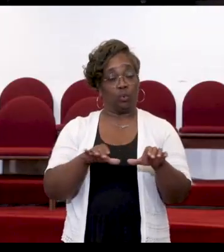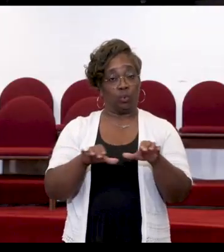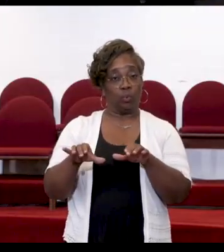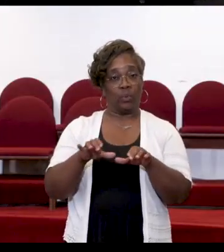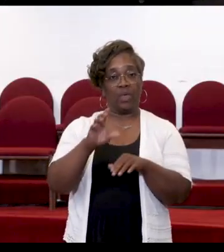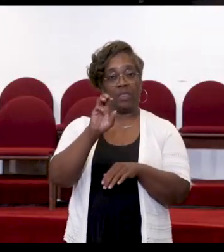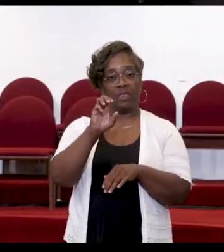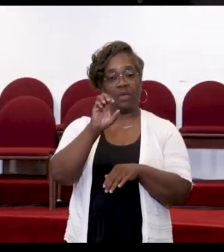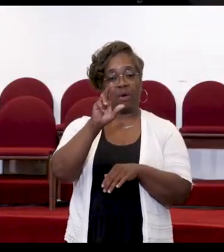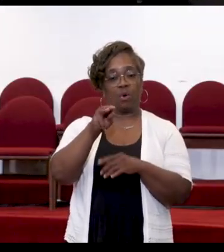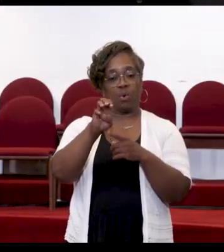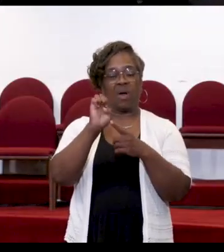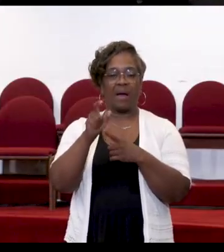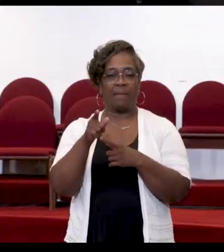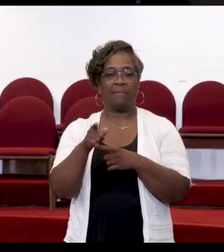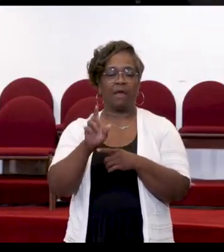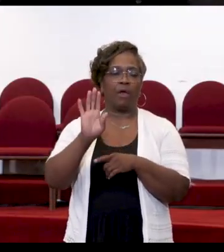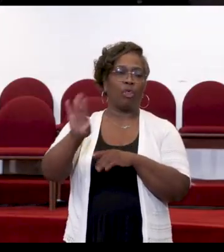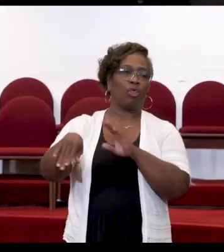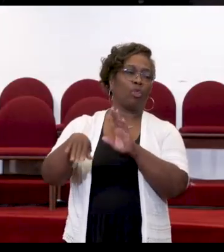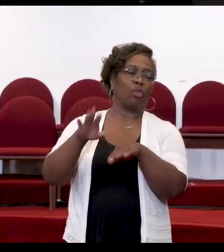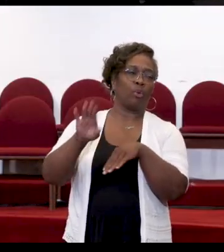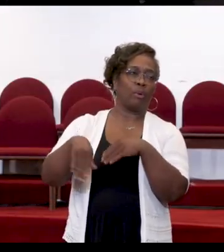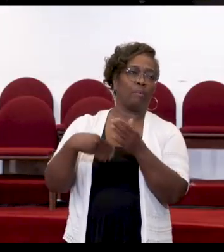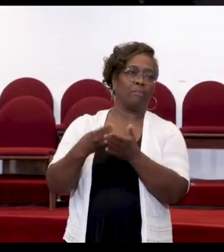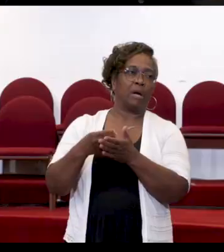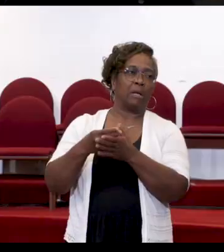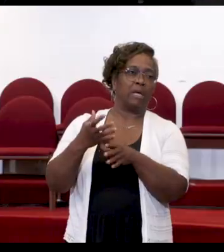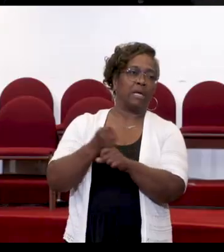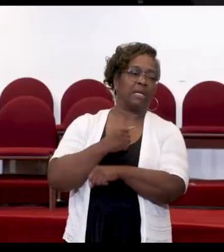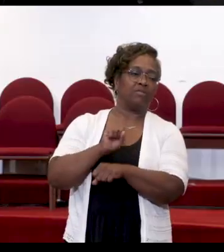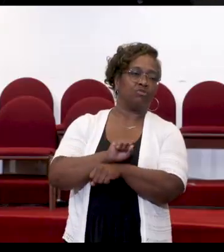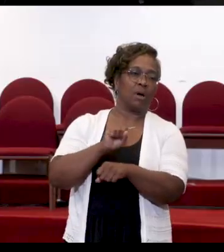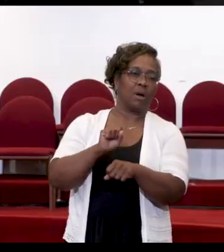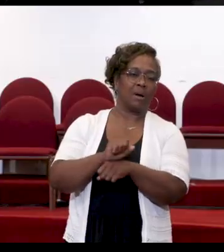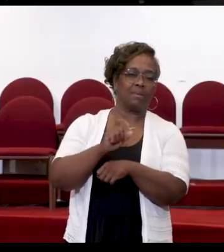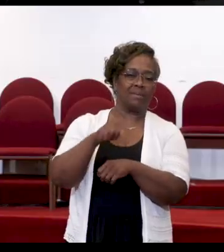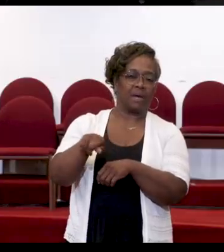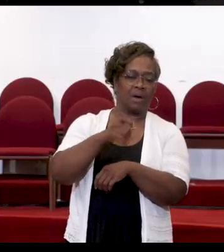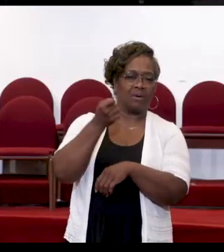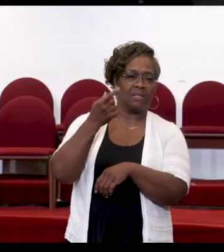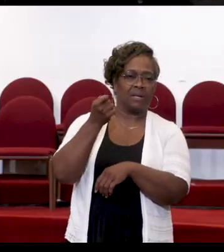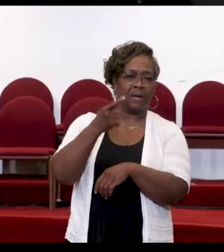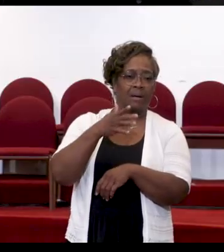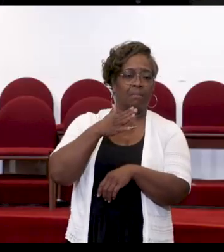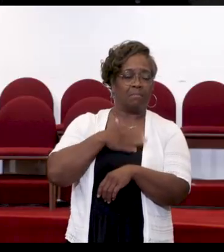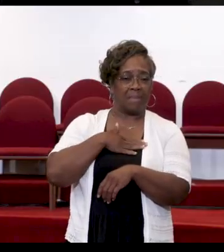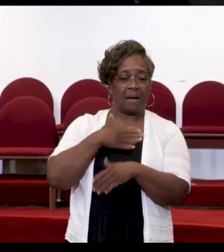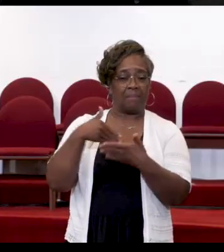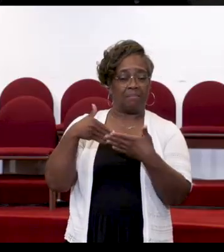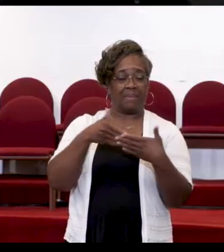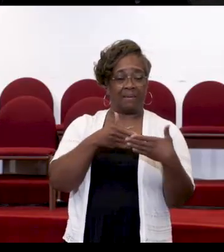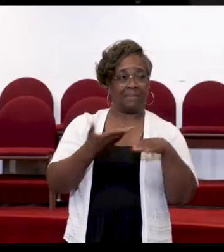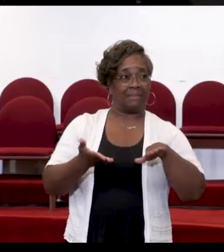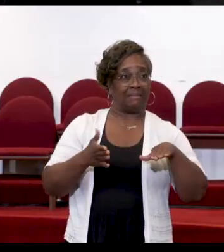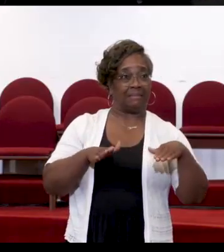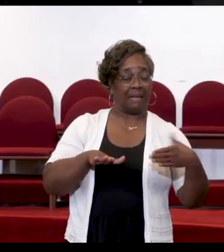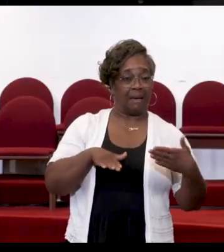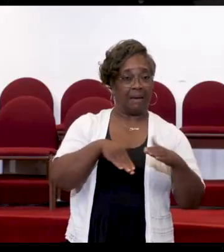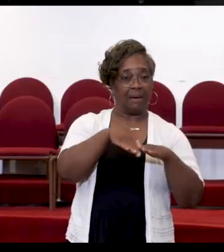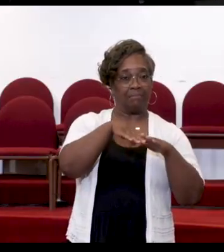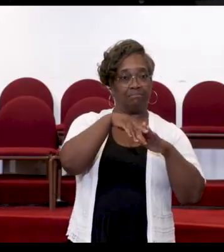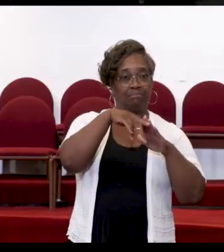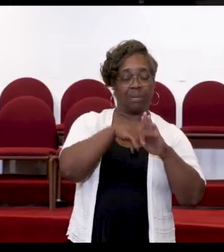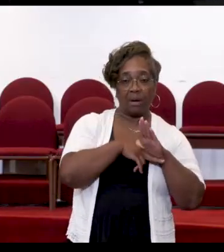these passes and getting these monies and getting these jobs, and understand that my baby is in his coffin, that I would